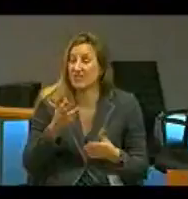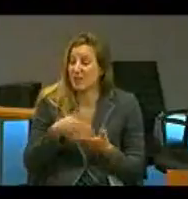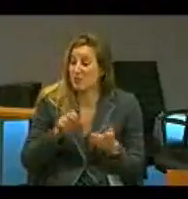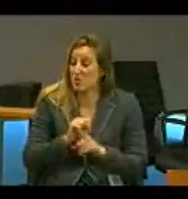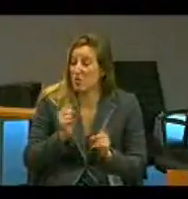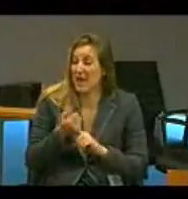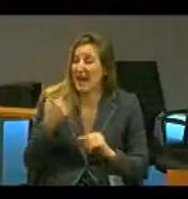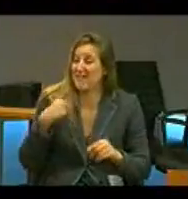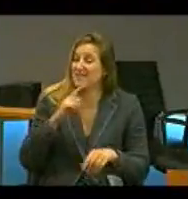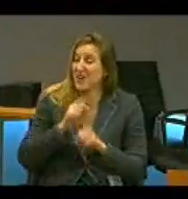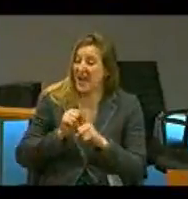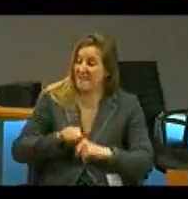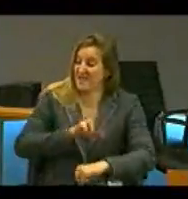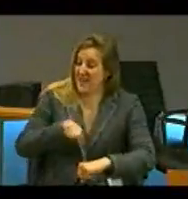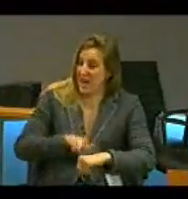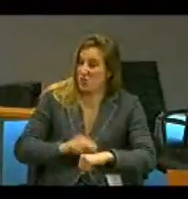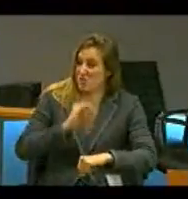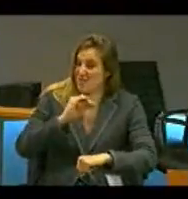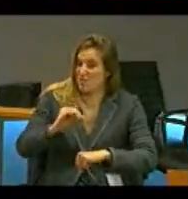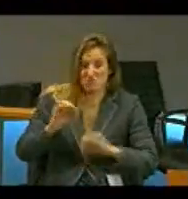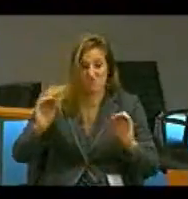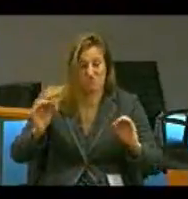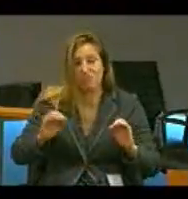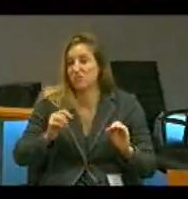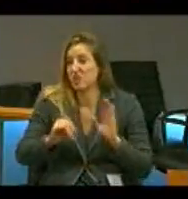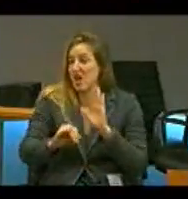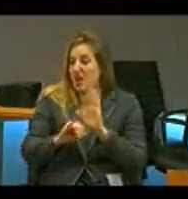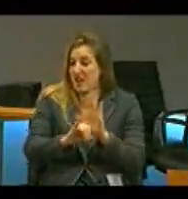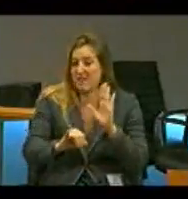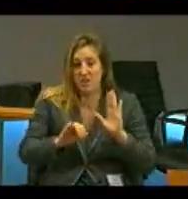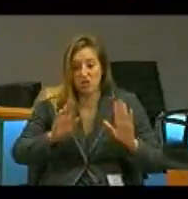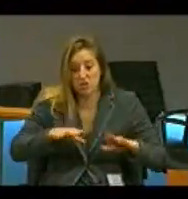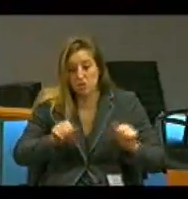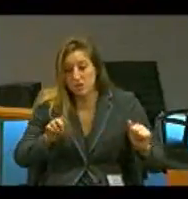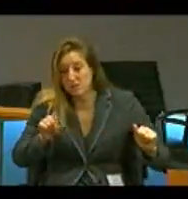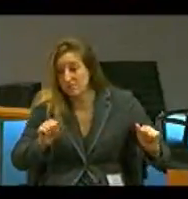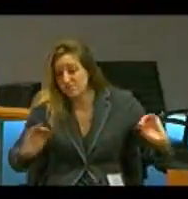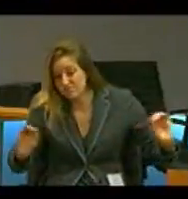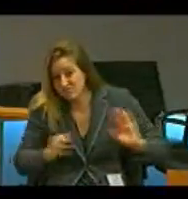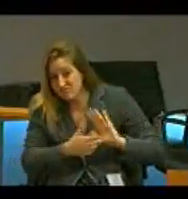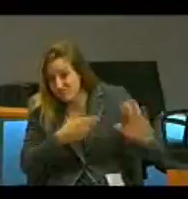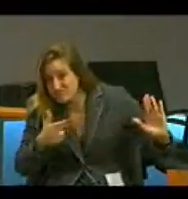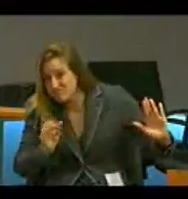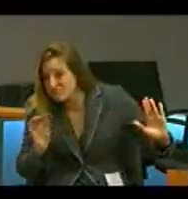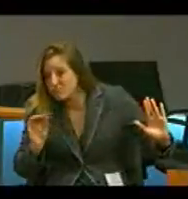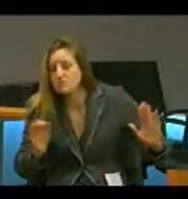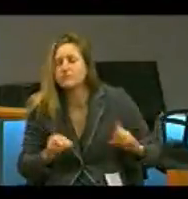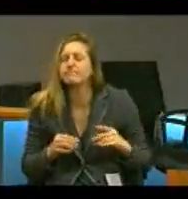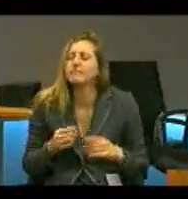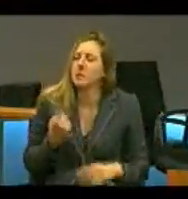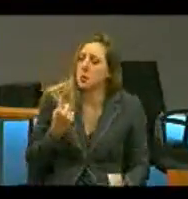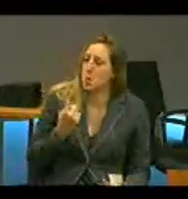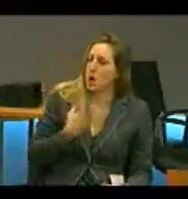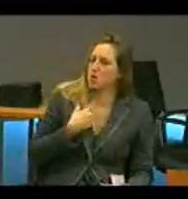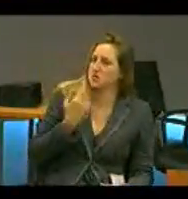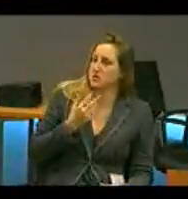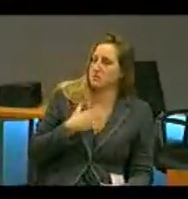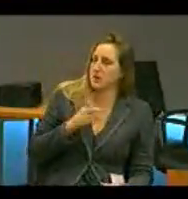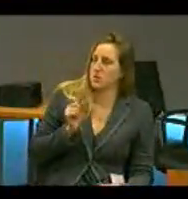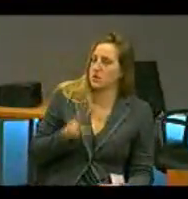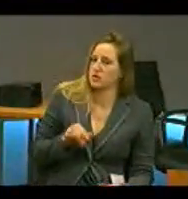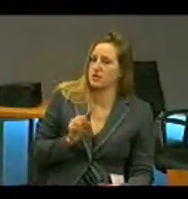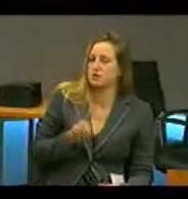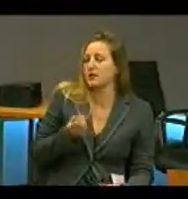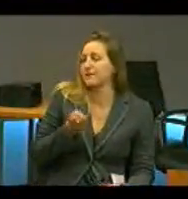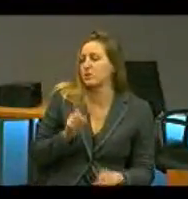places actually won't be identifying any children with disabilities. Well, actually, I mean, one of the reasons why I have the question is in a couple of testimonies,